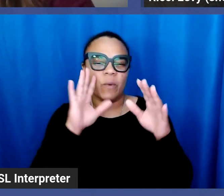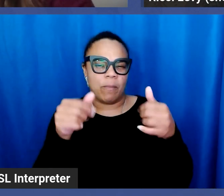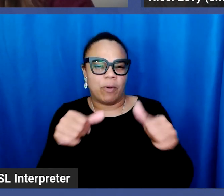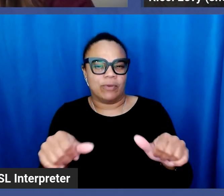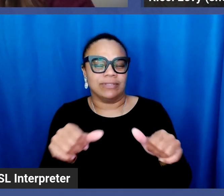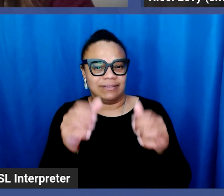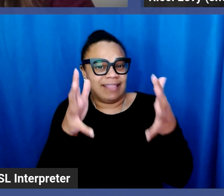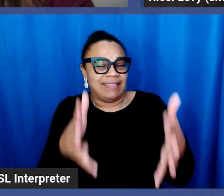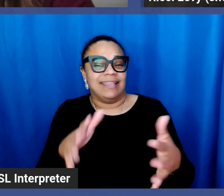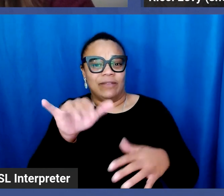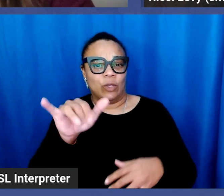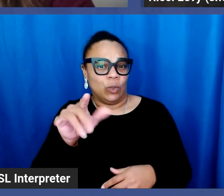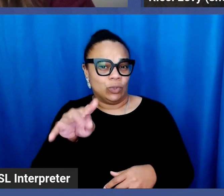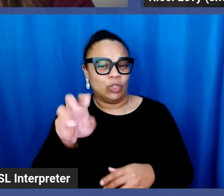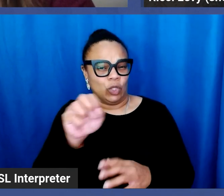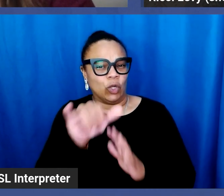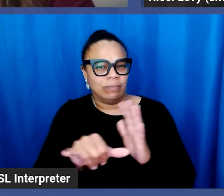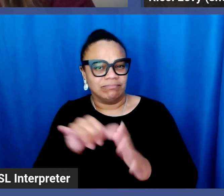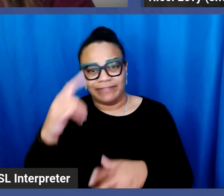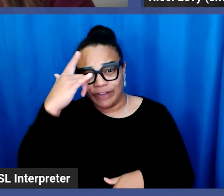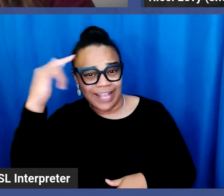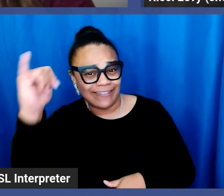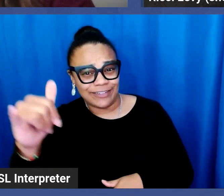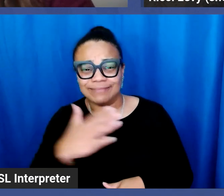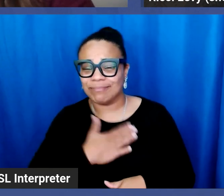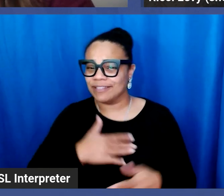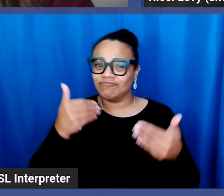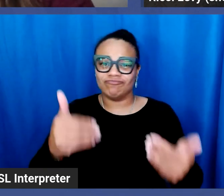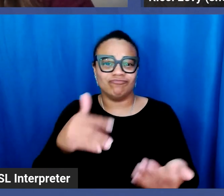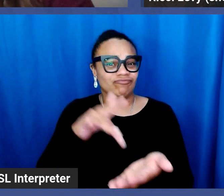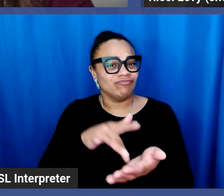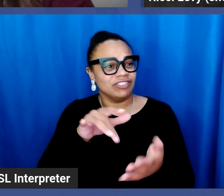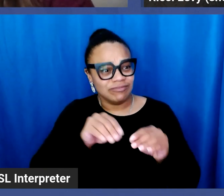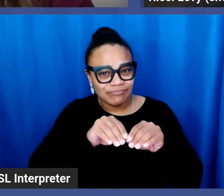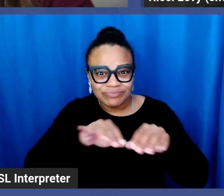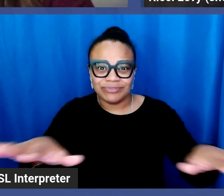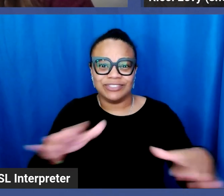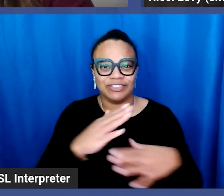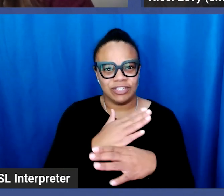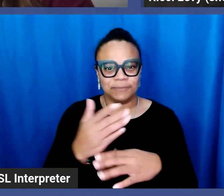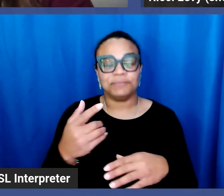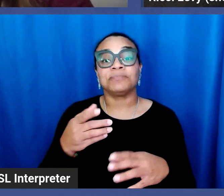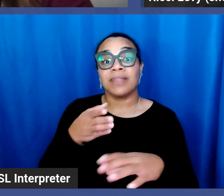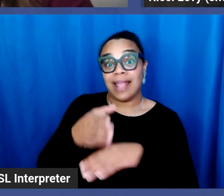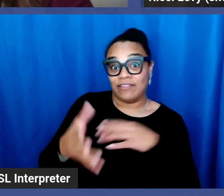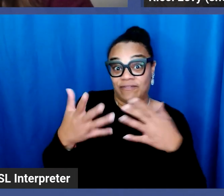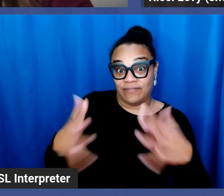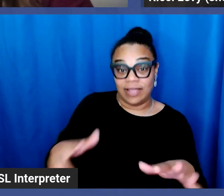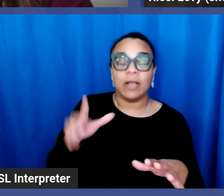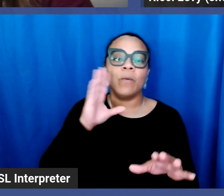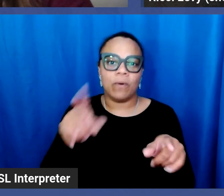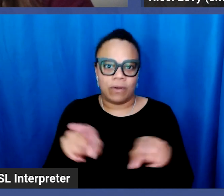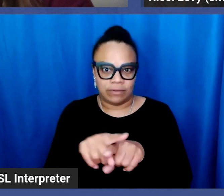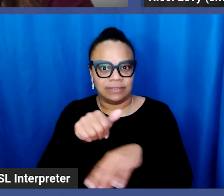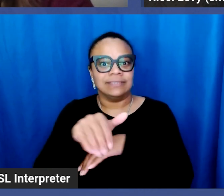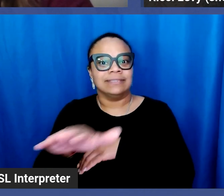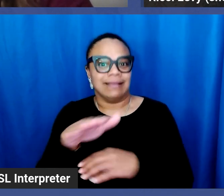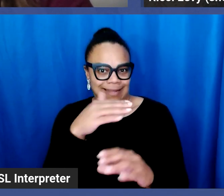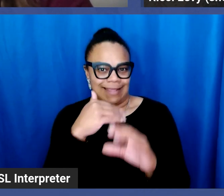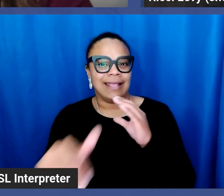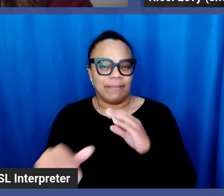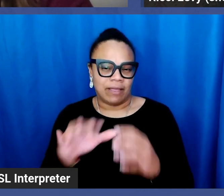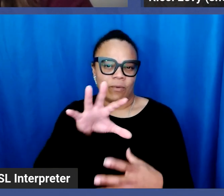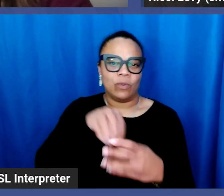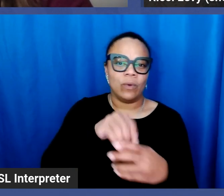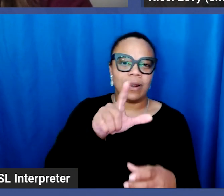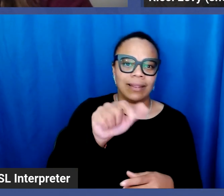and please share it widely. I will also be sending a follow-up email with links and resources mentioned by our panelists today. I'll do my